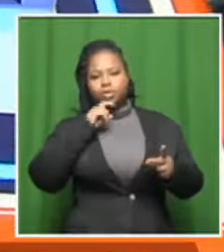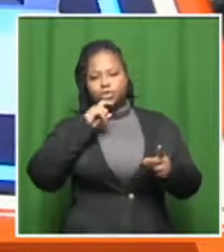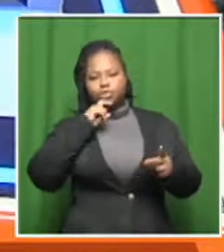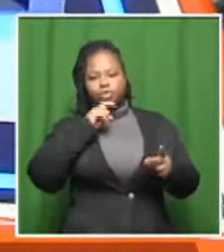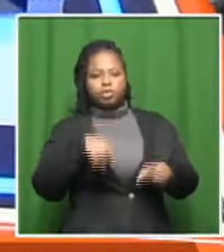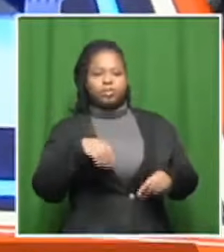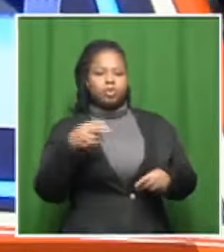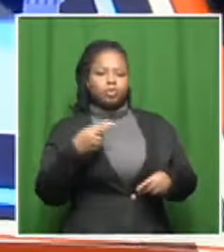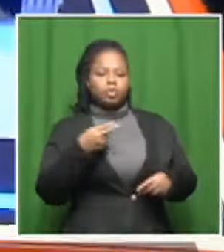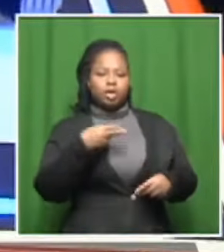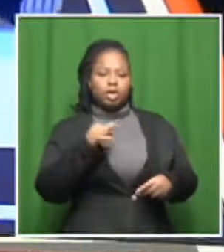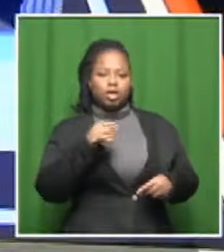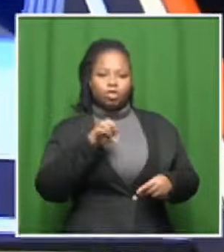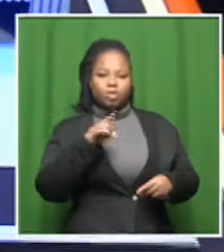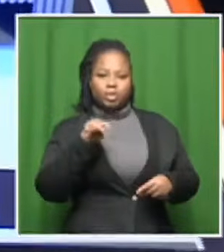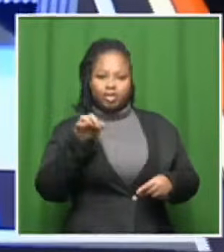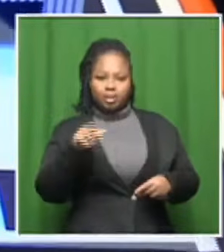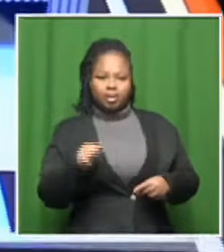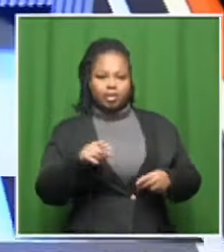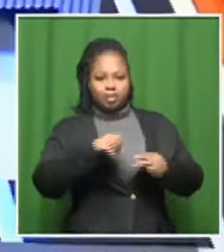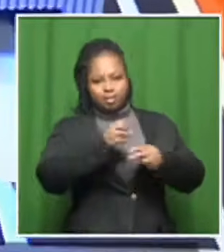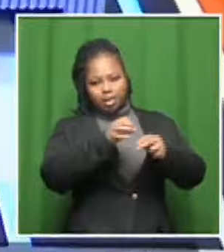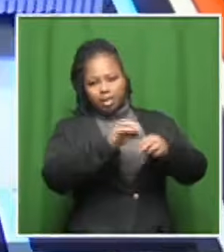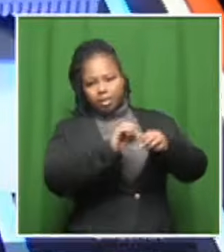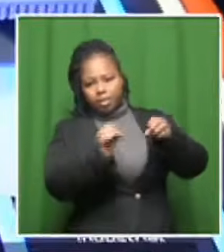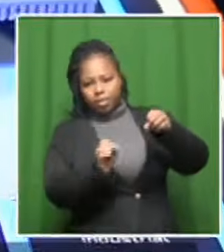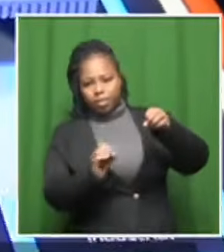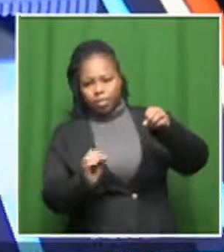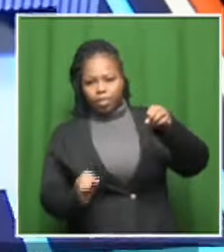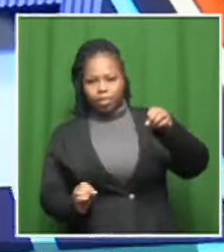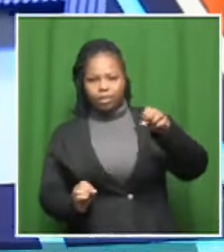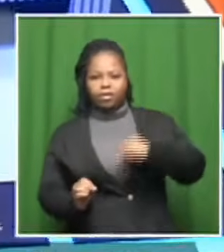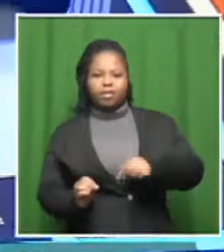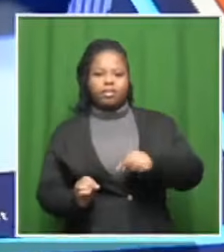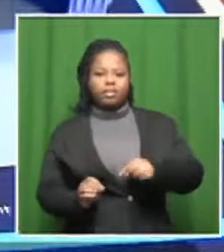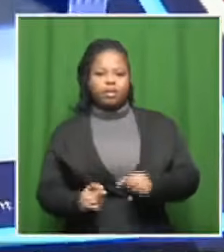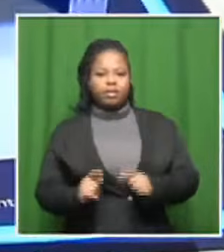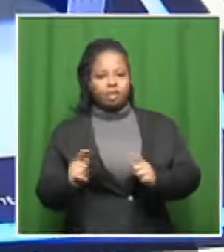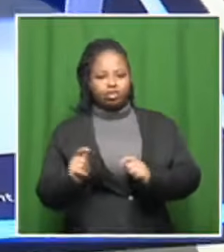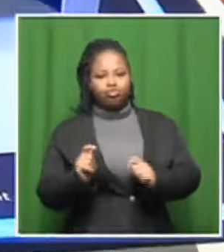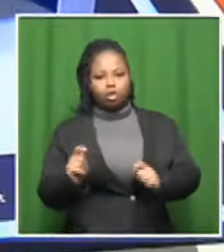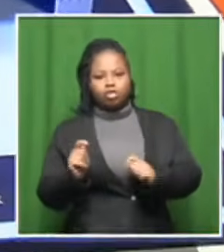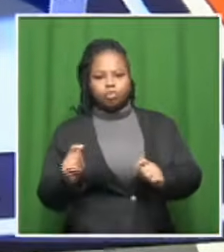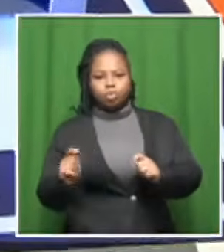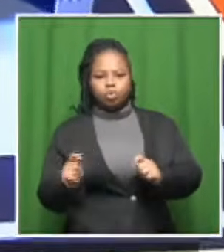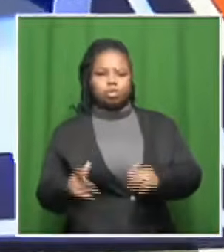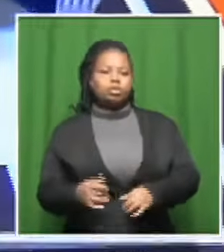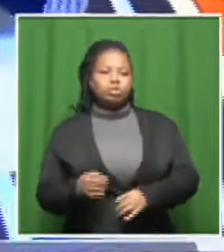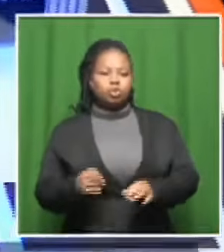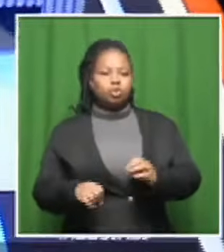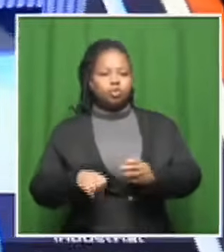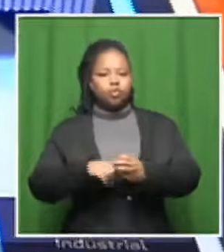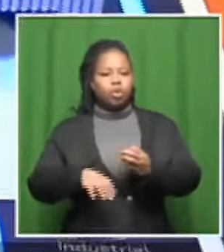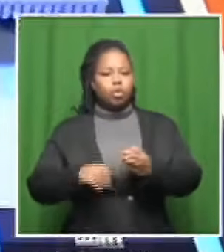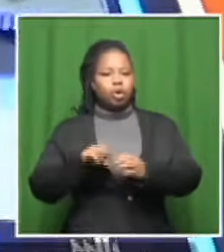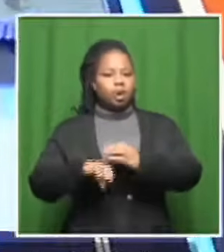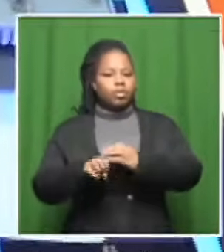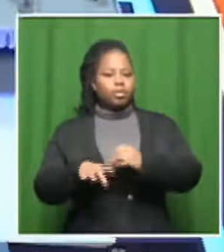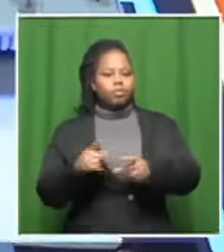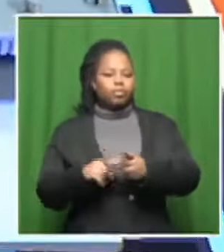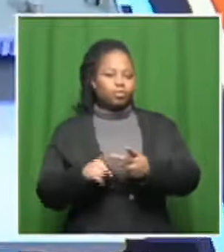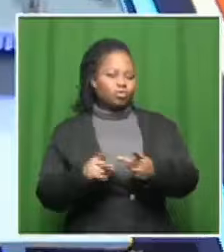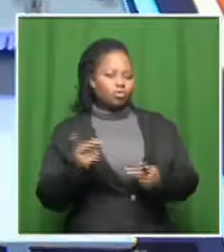carrier. Then we can distribute it to decarbonize the transport sector and use it for hydrogen export